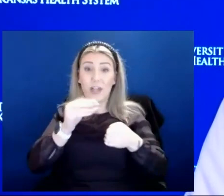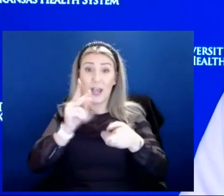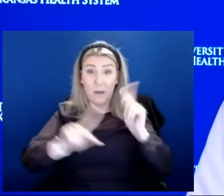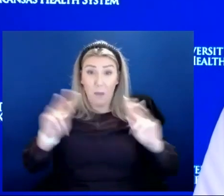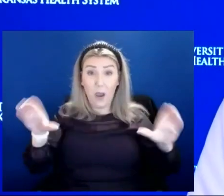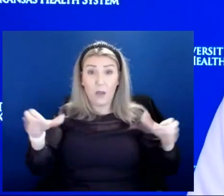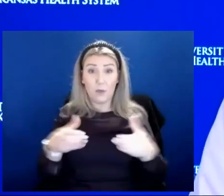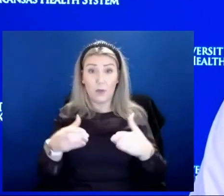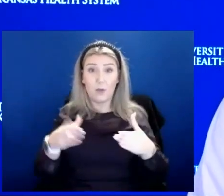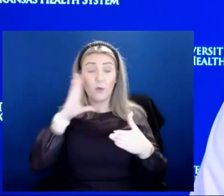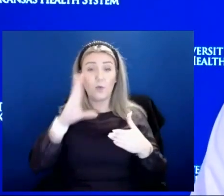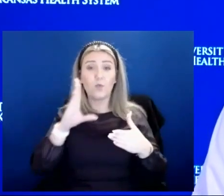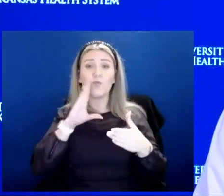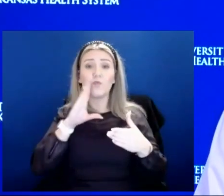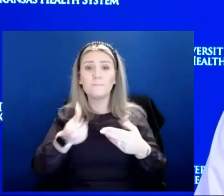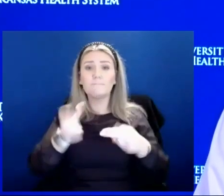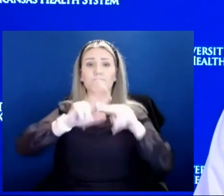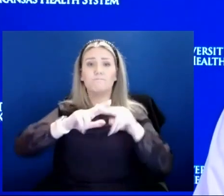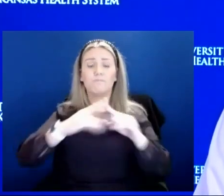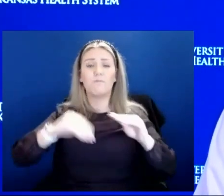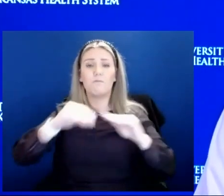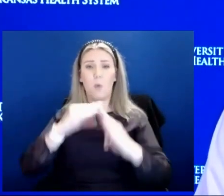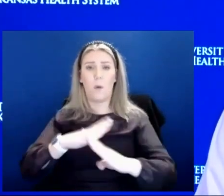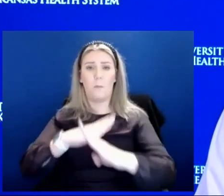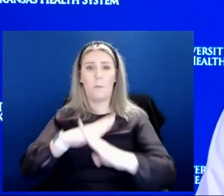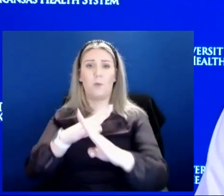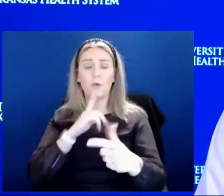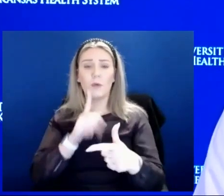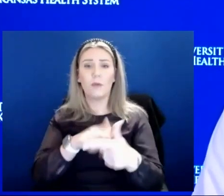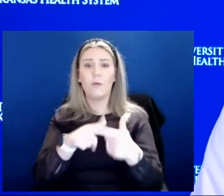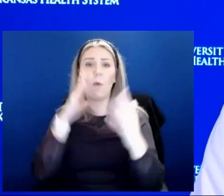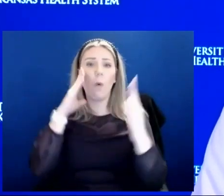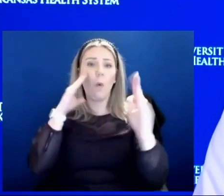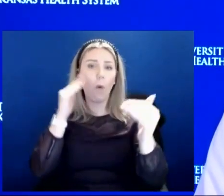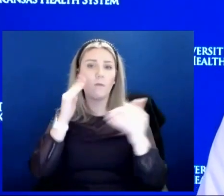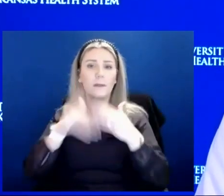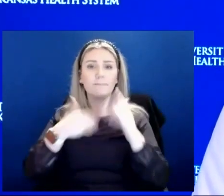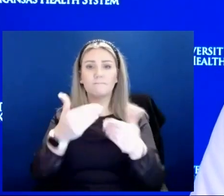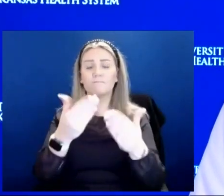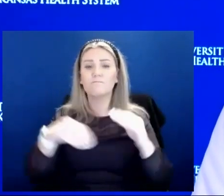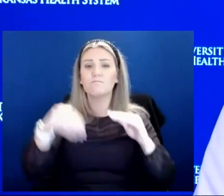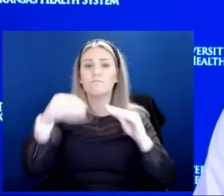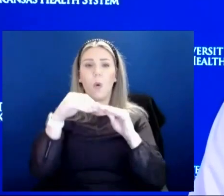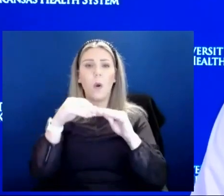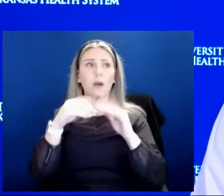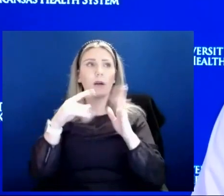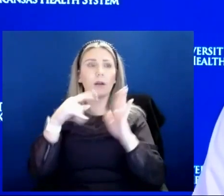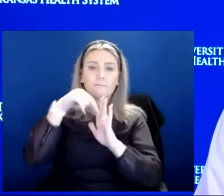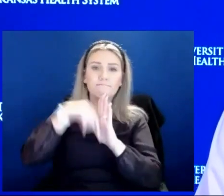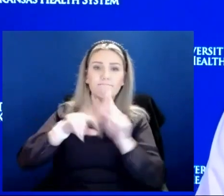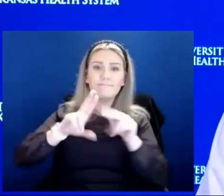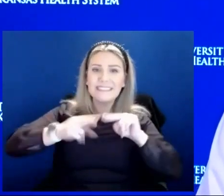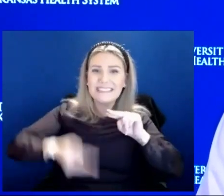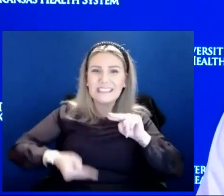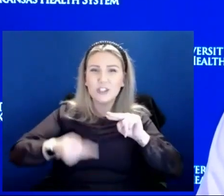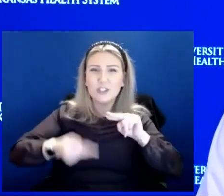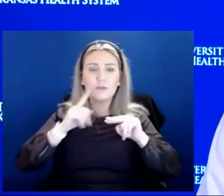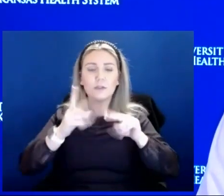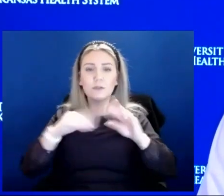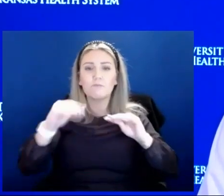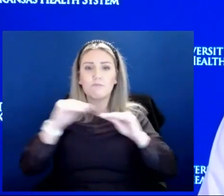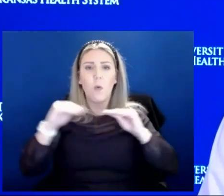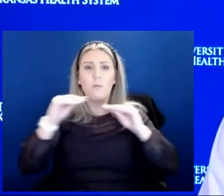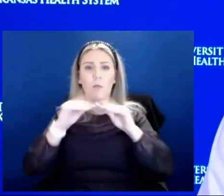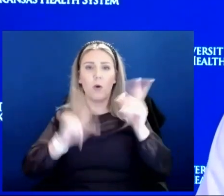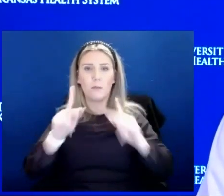immunity. Hopefully, that will then continue to lead us to further decrease more and more the amount of people that do